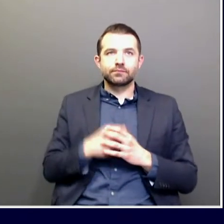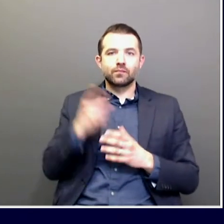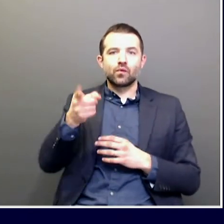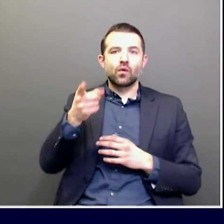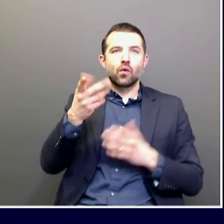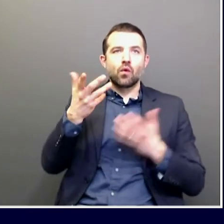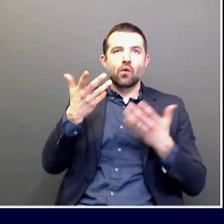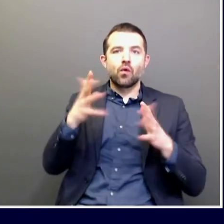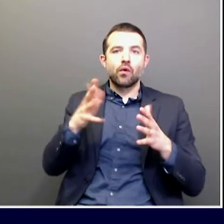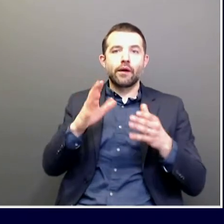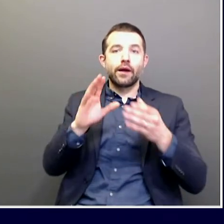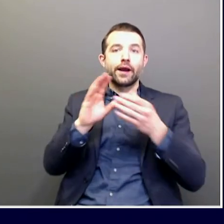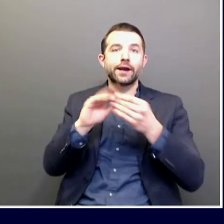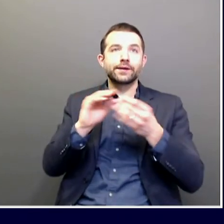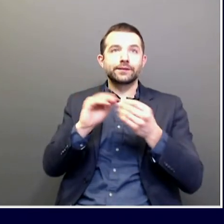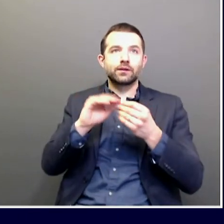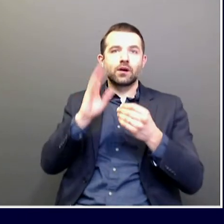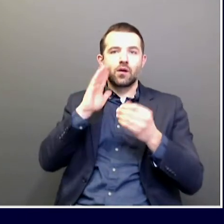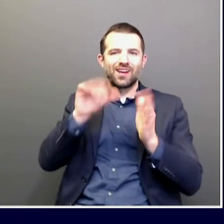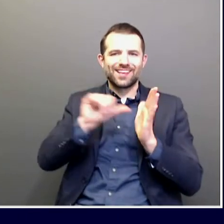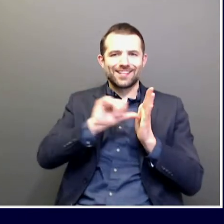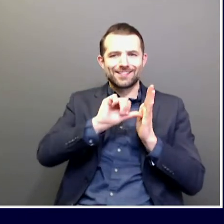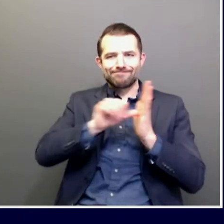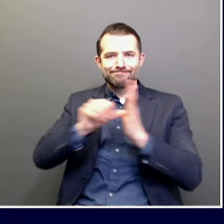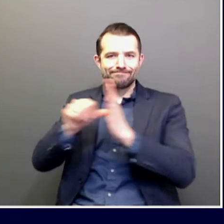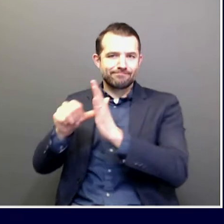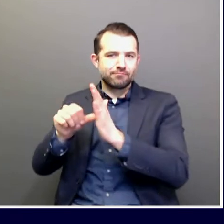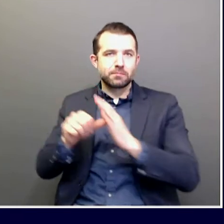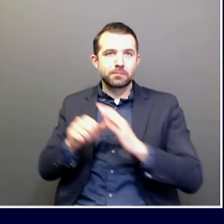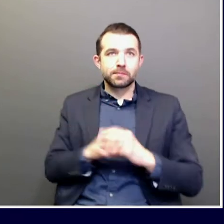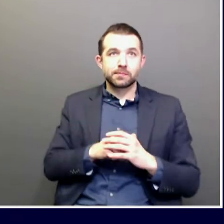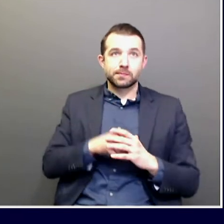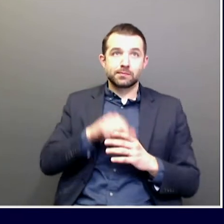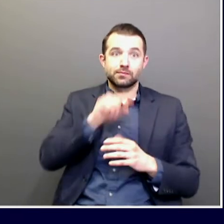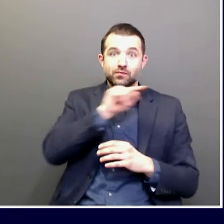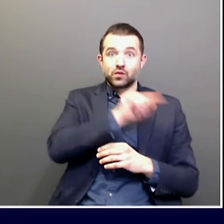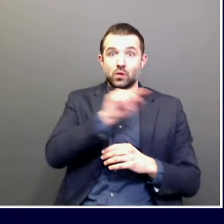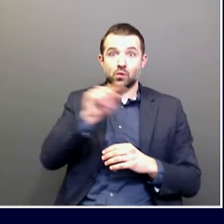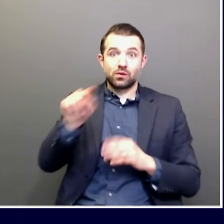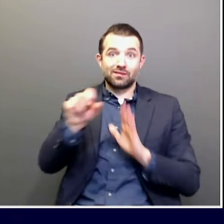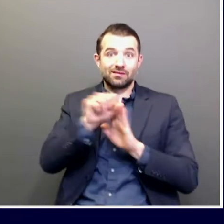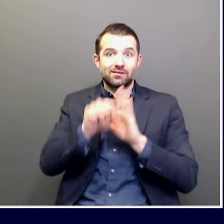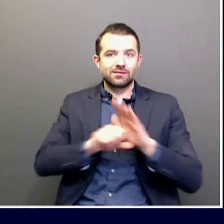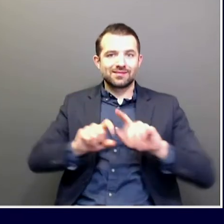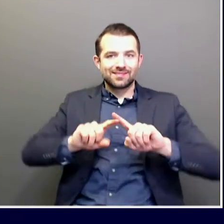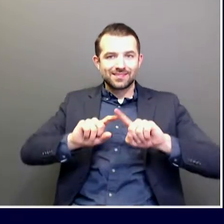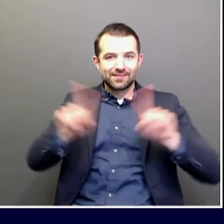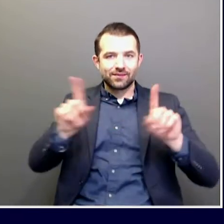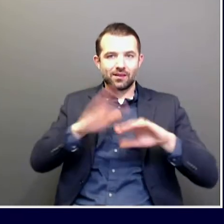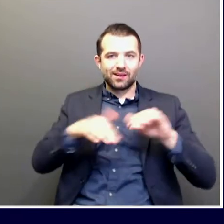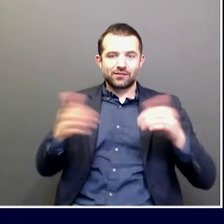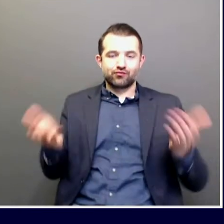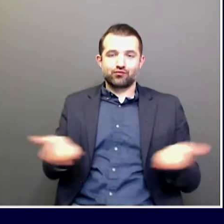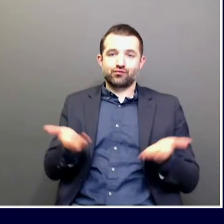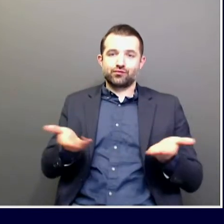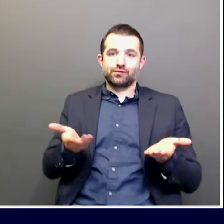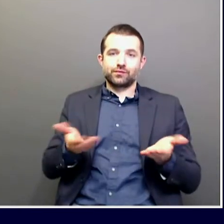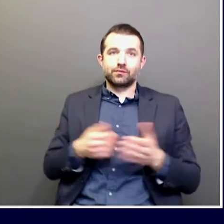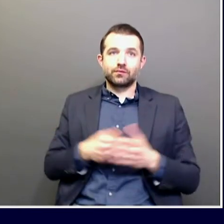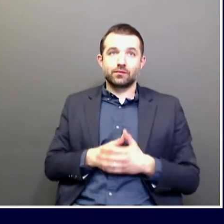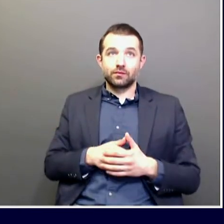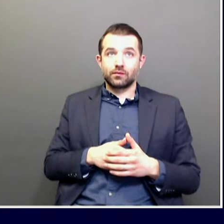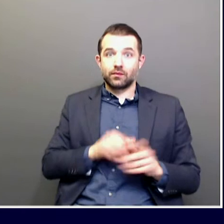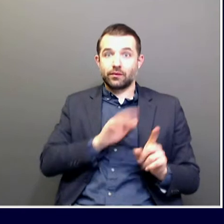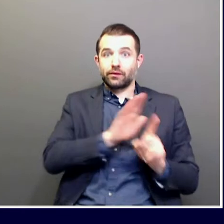I want to see how the conversations go, as well as see how the data evolve. I don't know that for us right now, putting a date on the